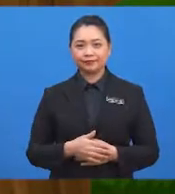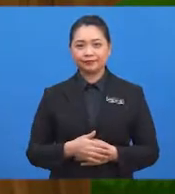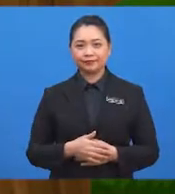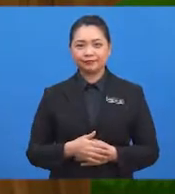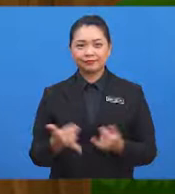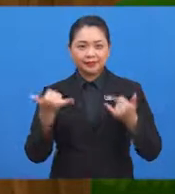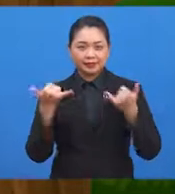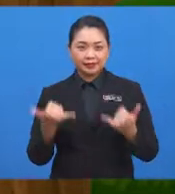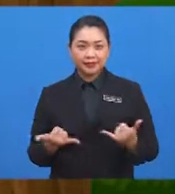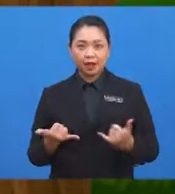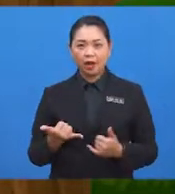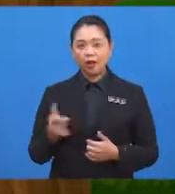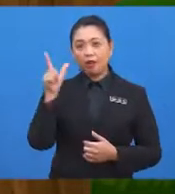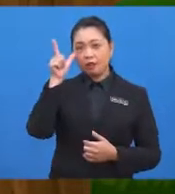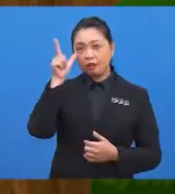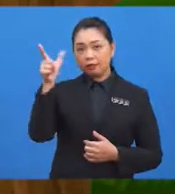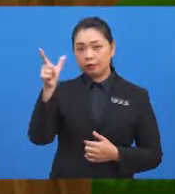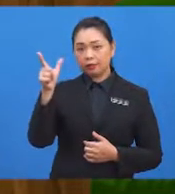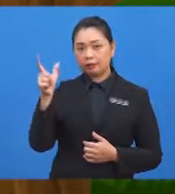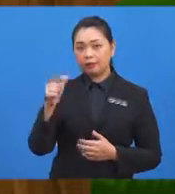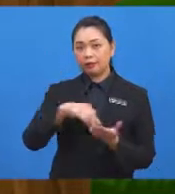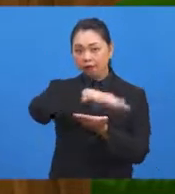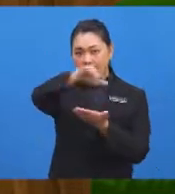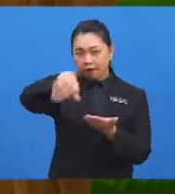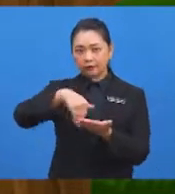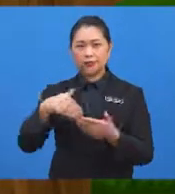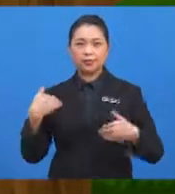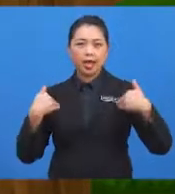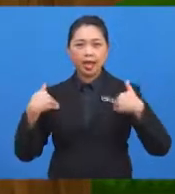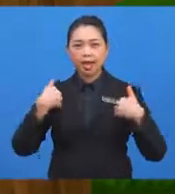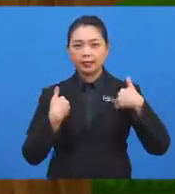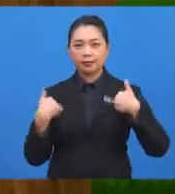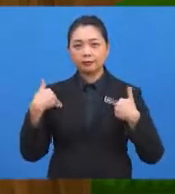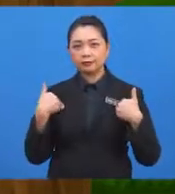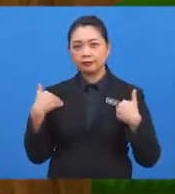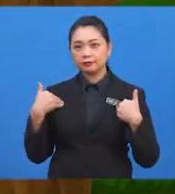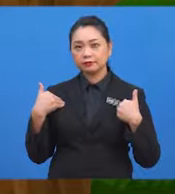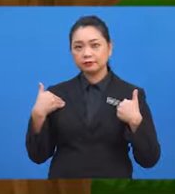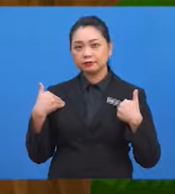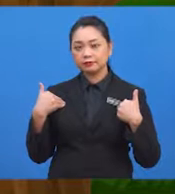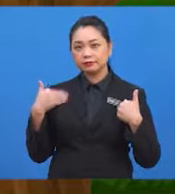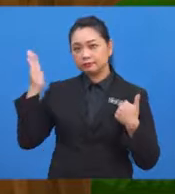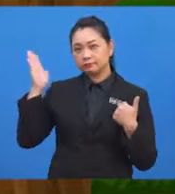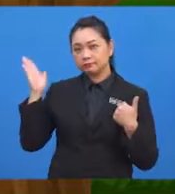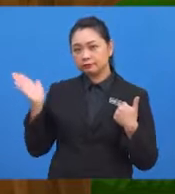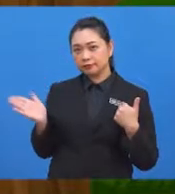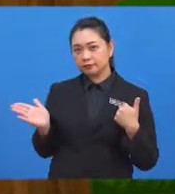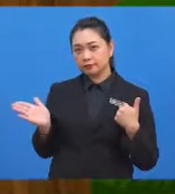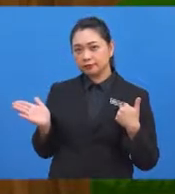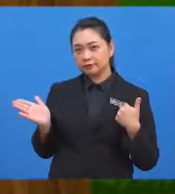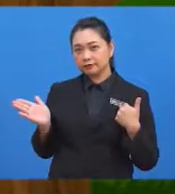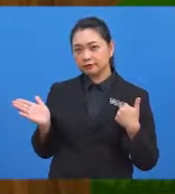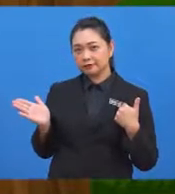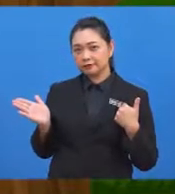Alright, now look at all these animals. Shall we go through one by one?